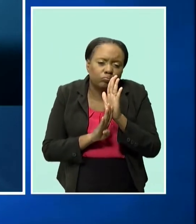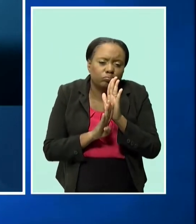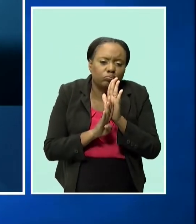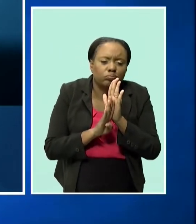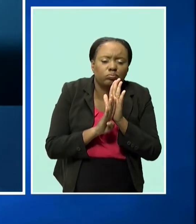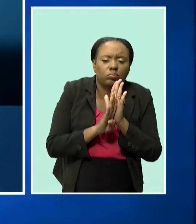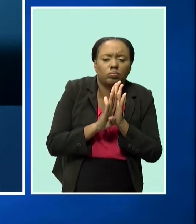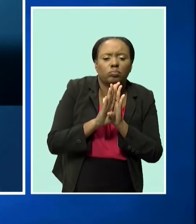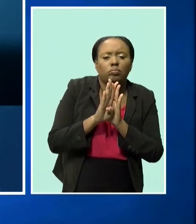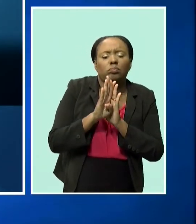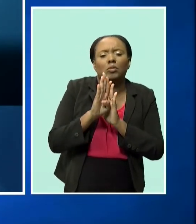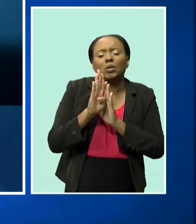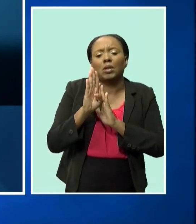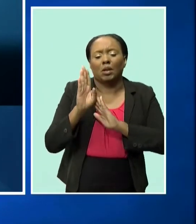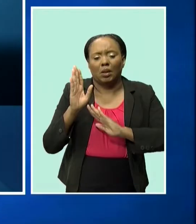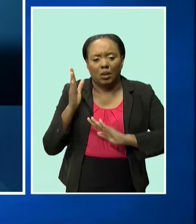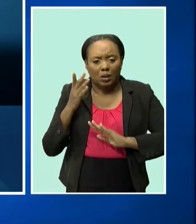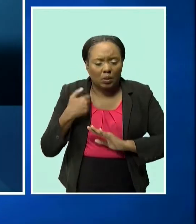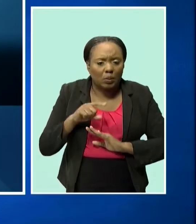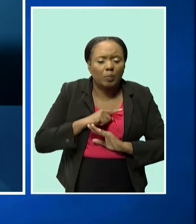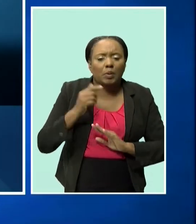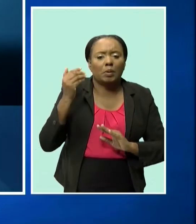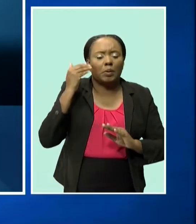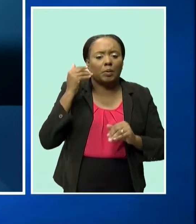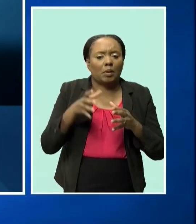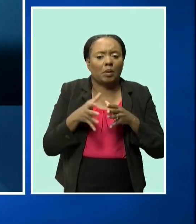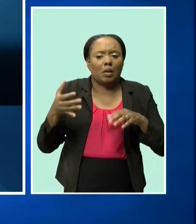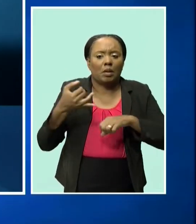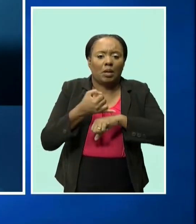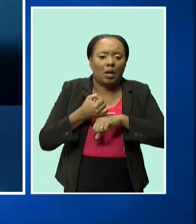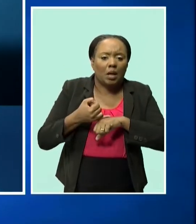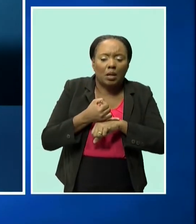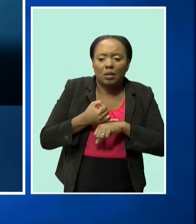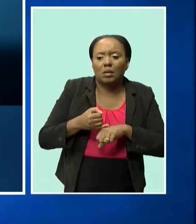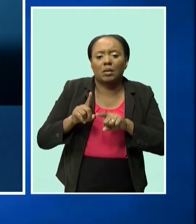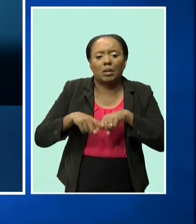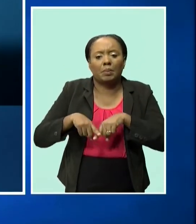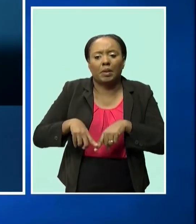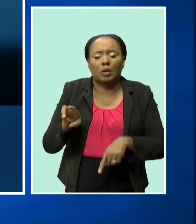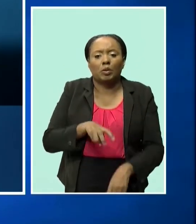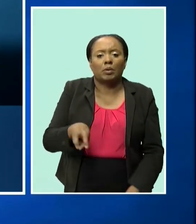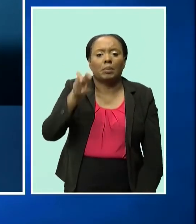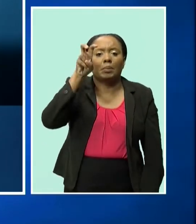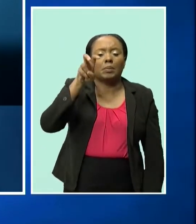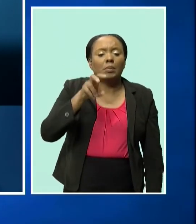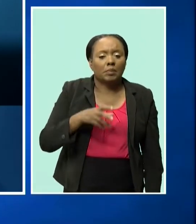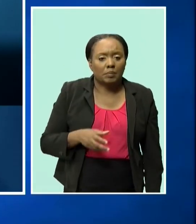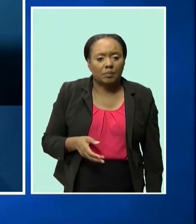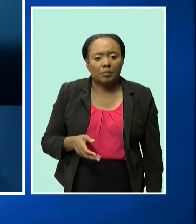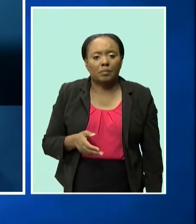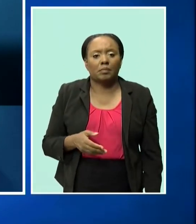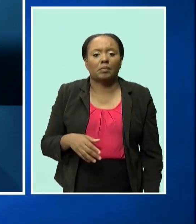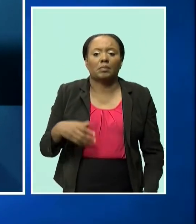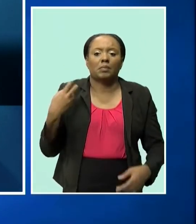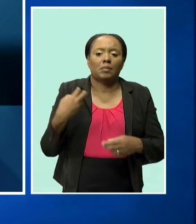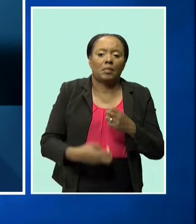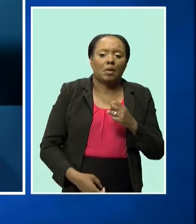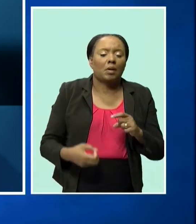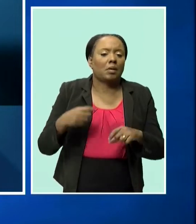know, many of the islands are very tourism dependent. And we had a hard time getting